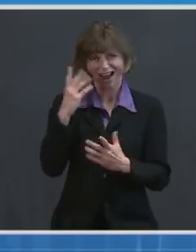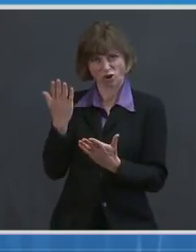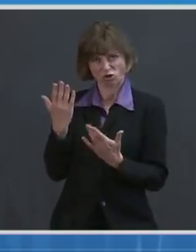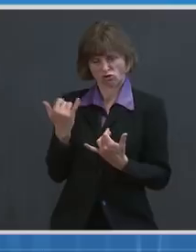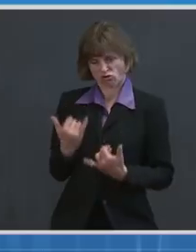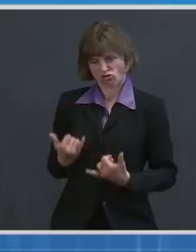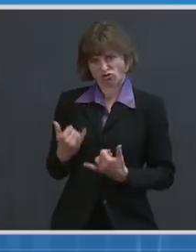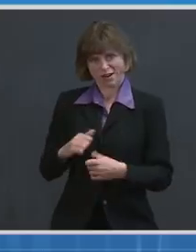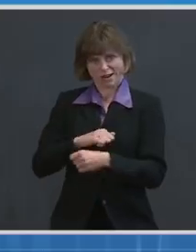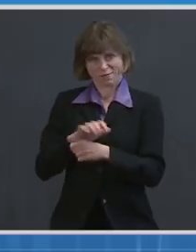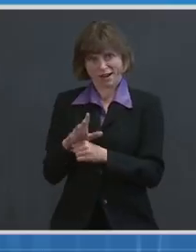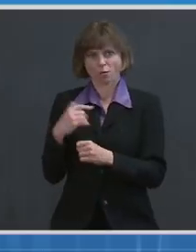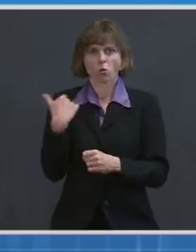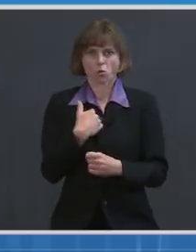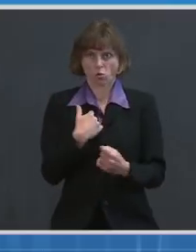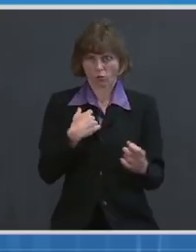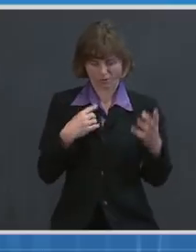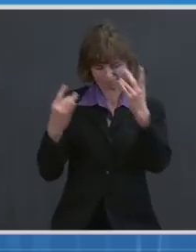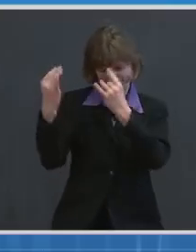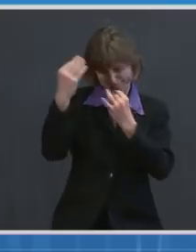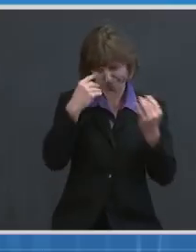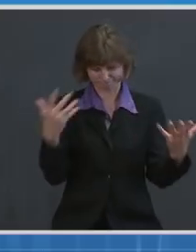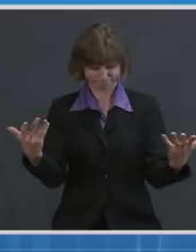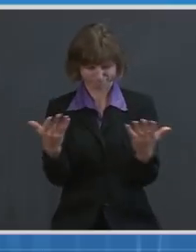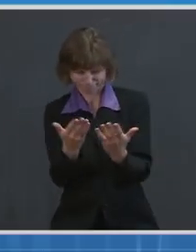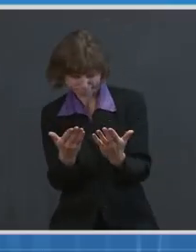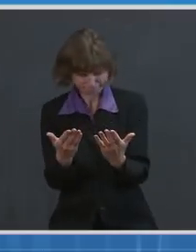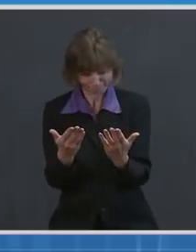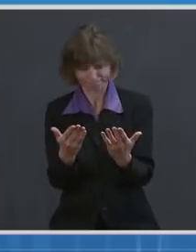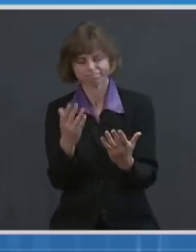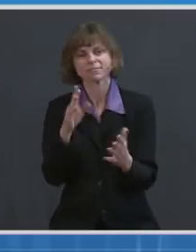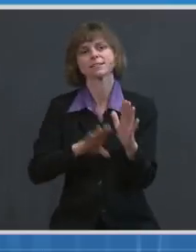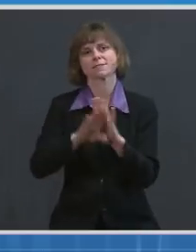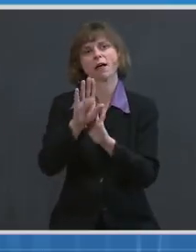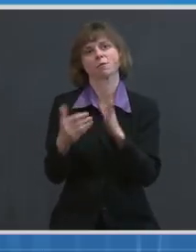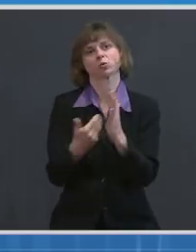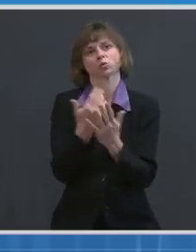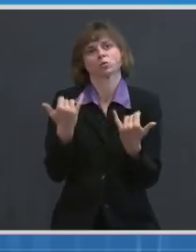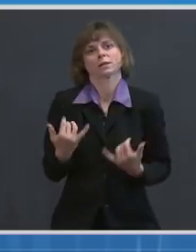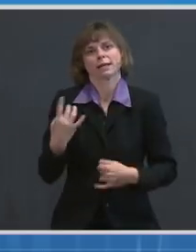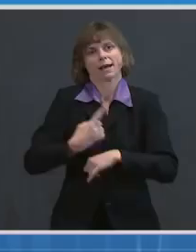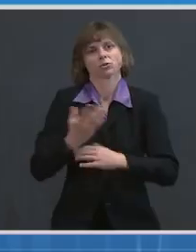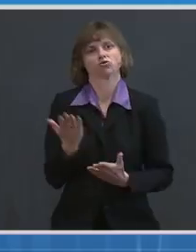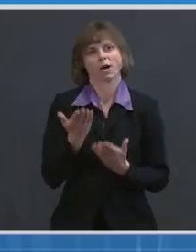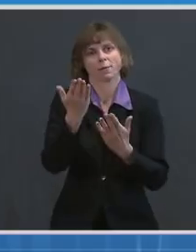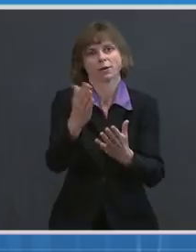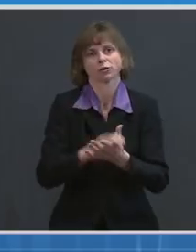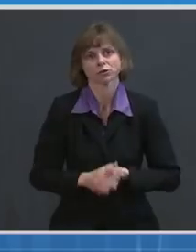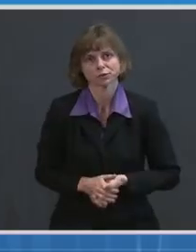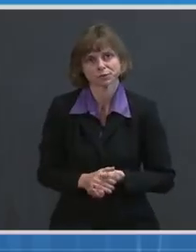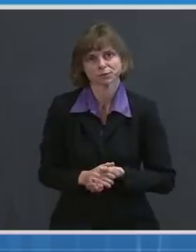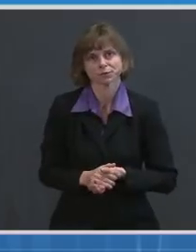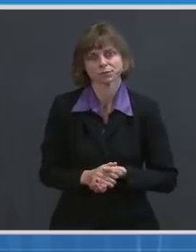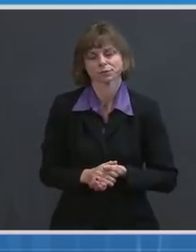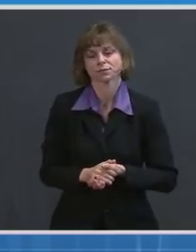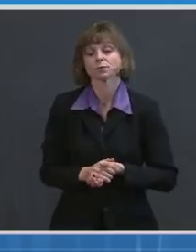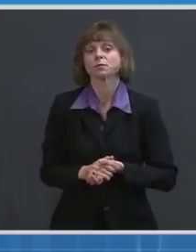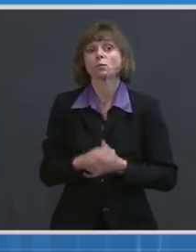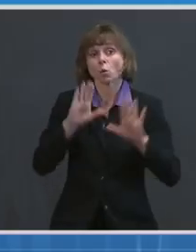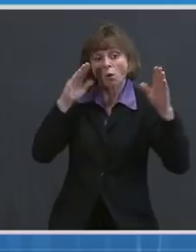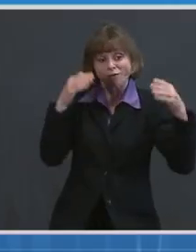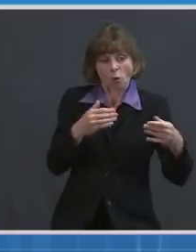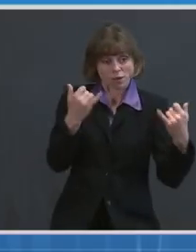recommendations. With today's initial guidance, it's important to note that we are focusing on activities of fully vaccinated people